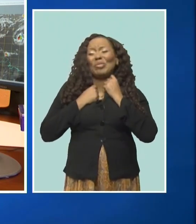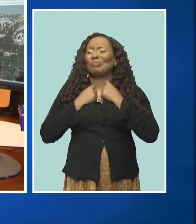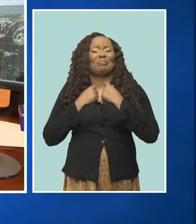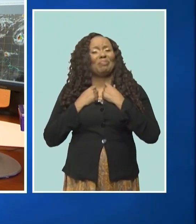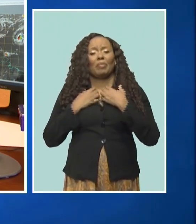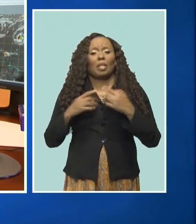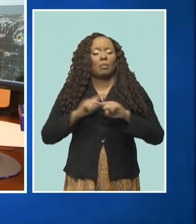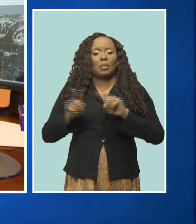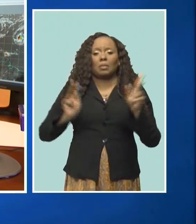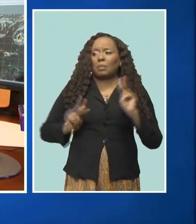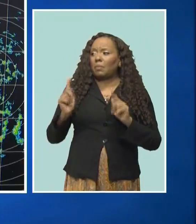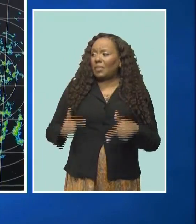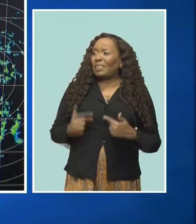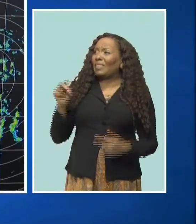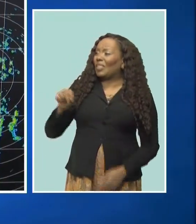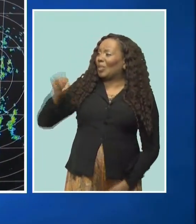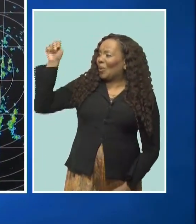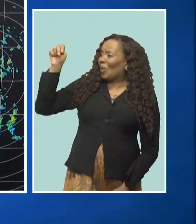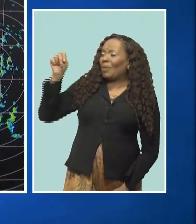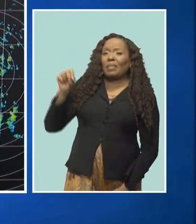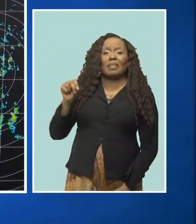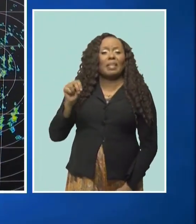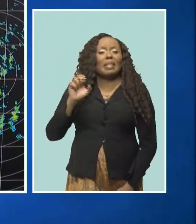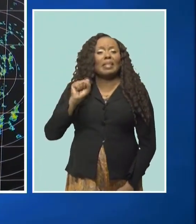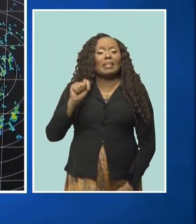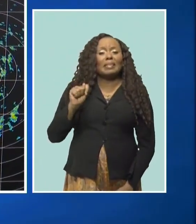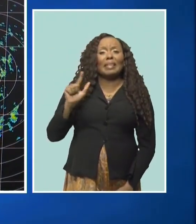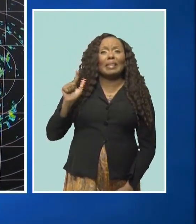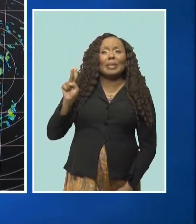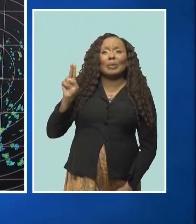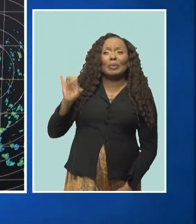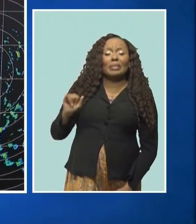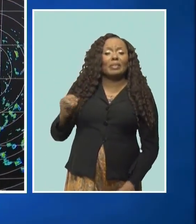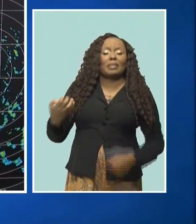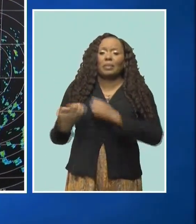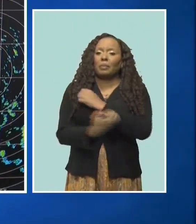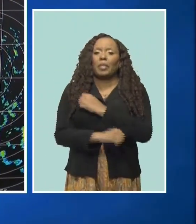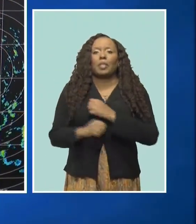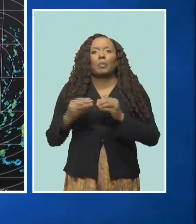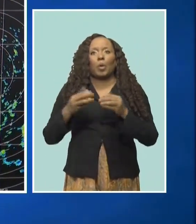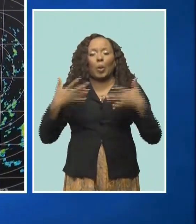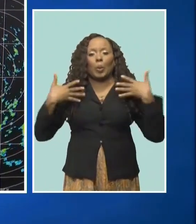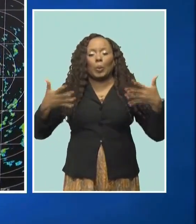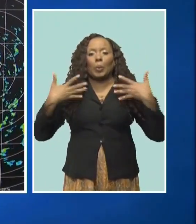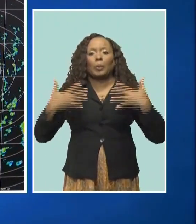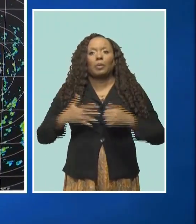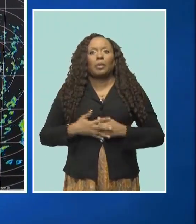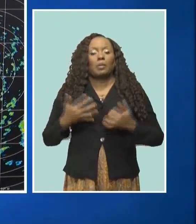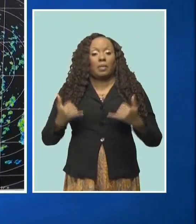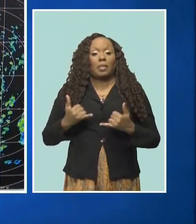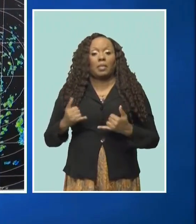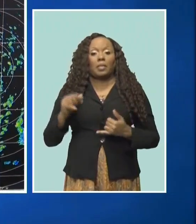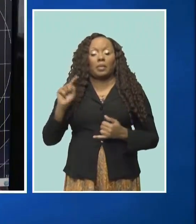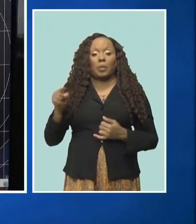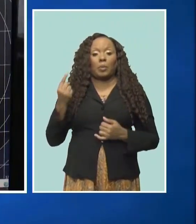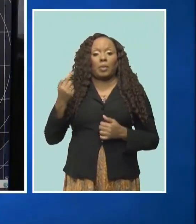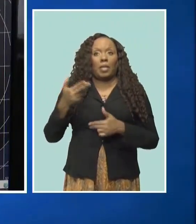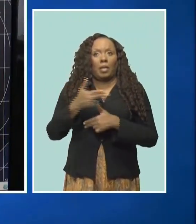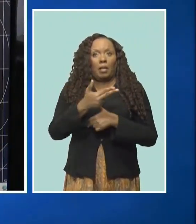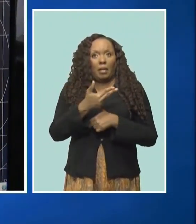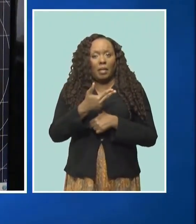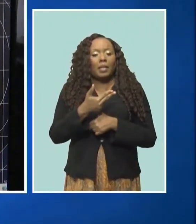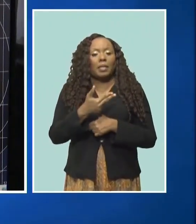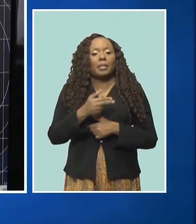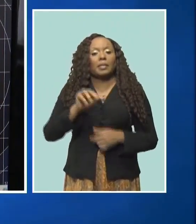excessive amount of flooding. Ms. Brown says heading into October, the only hurricane on the radar is Leslie, which is